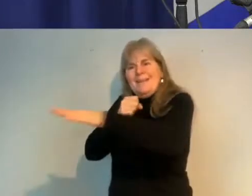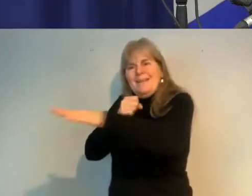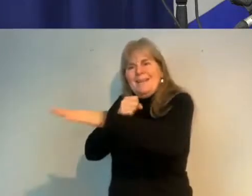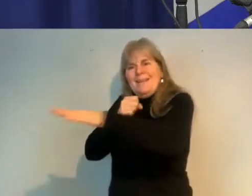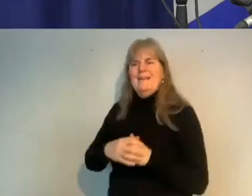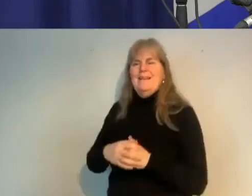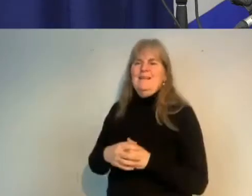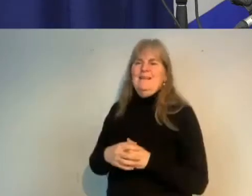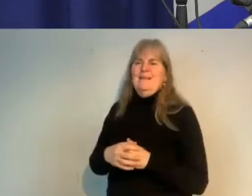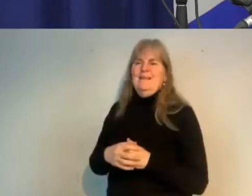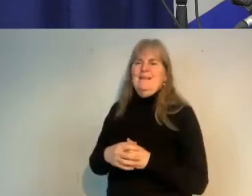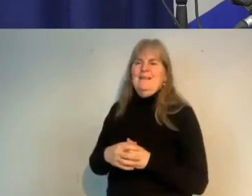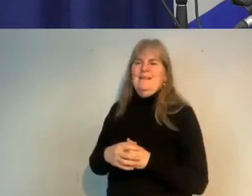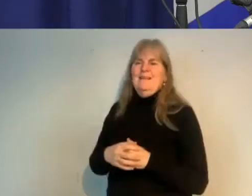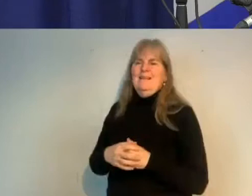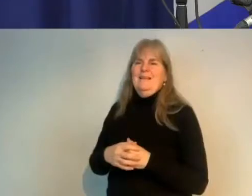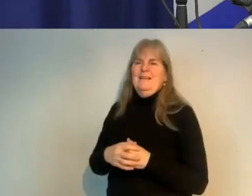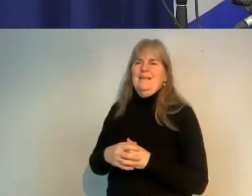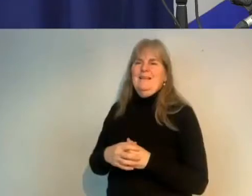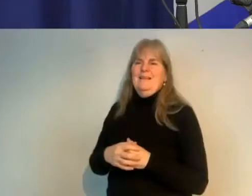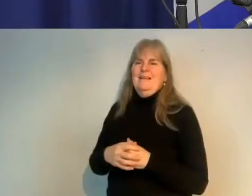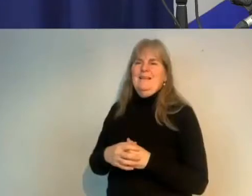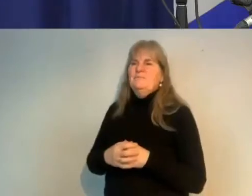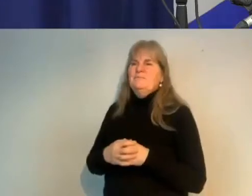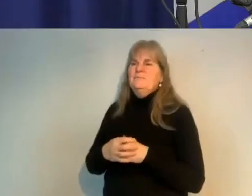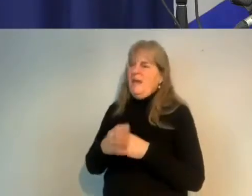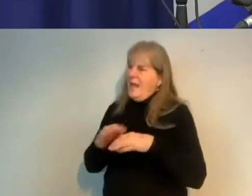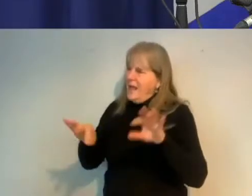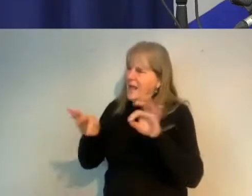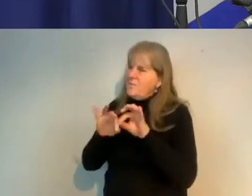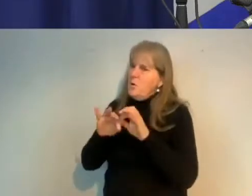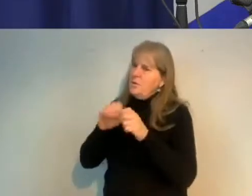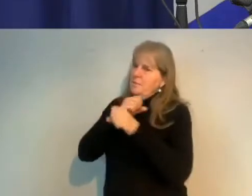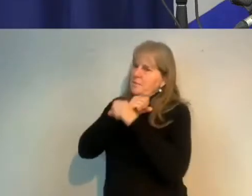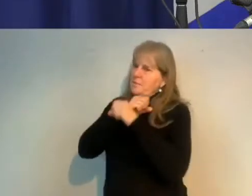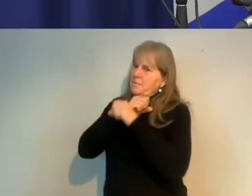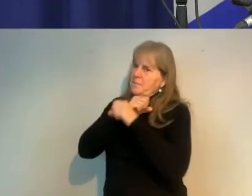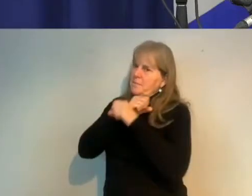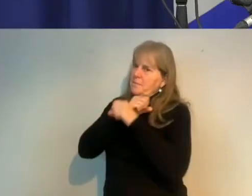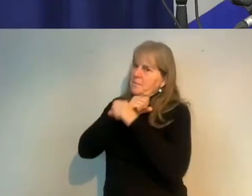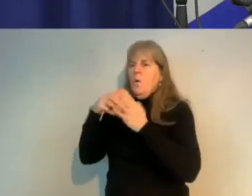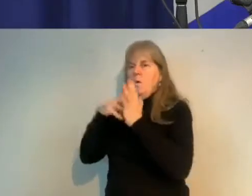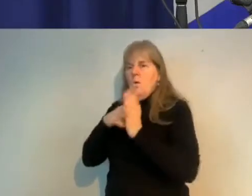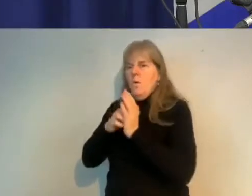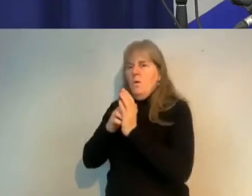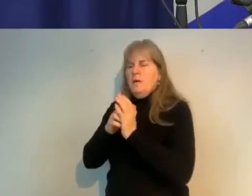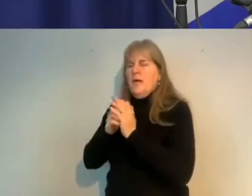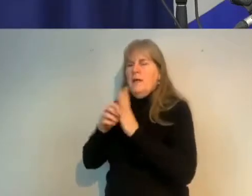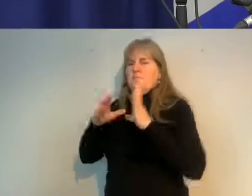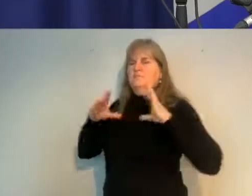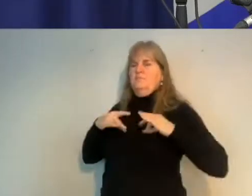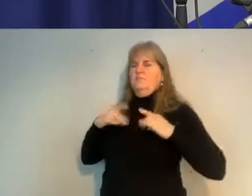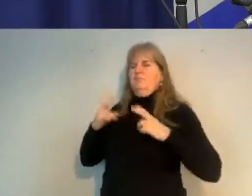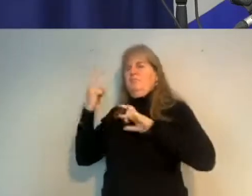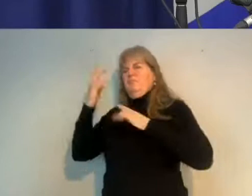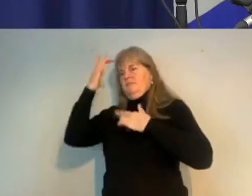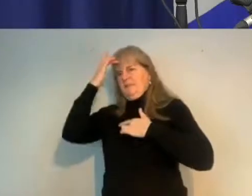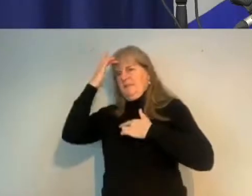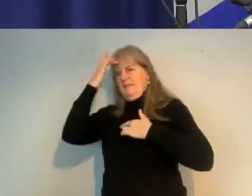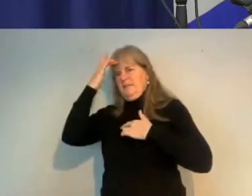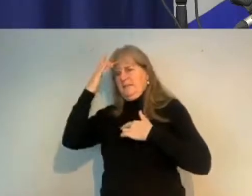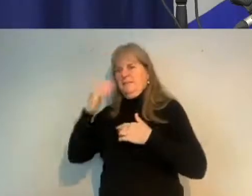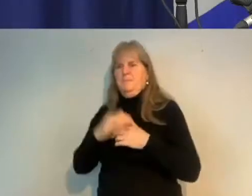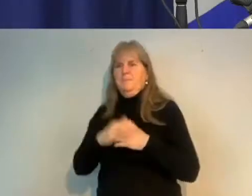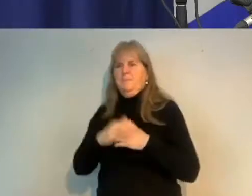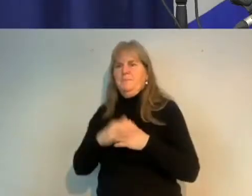This is what we need to do in order to protect those who are most vulnerable. The list of those who should get tested will